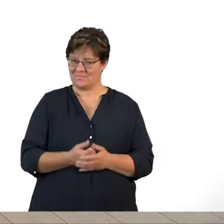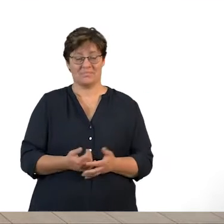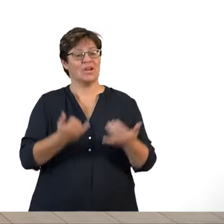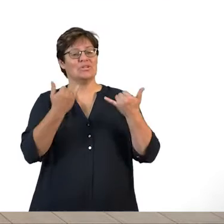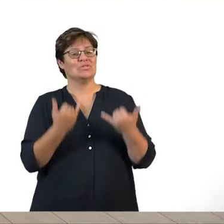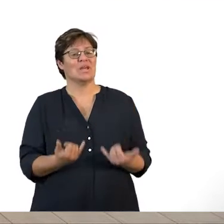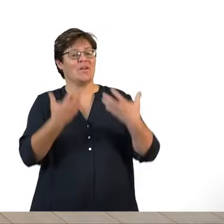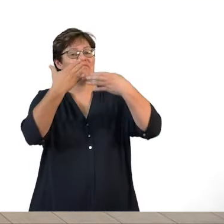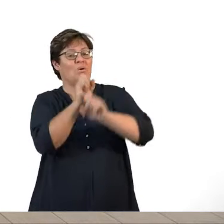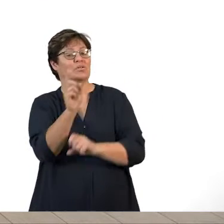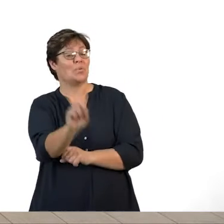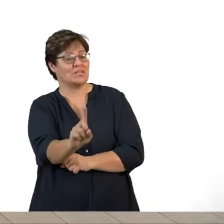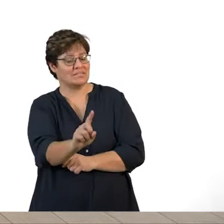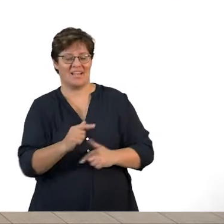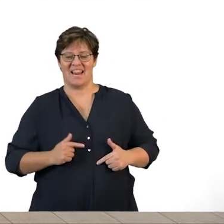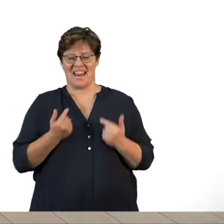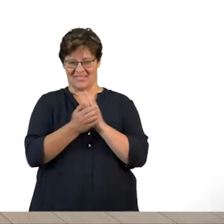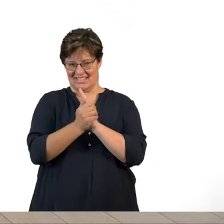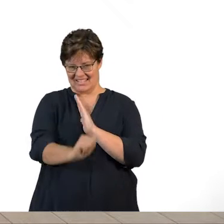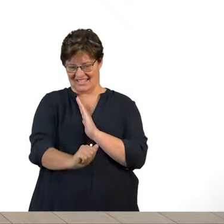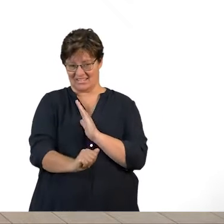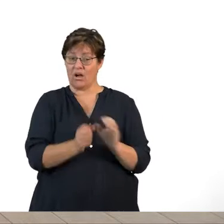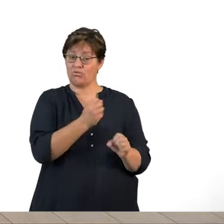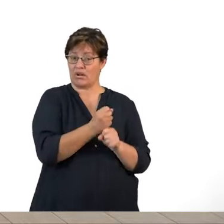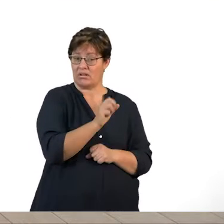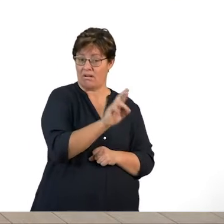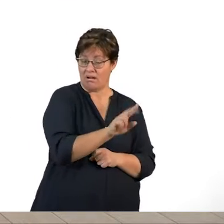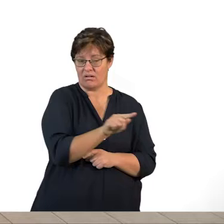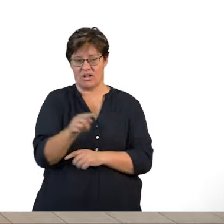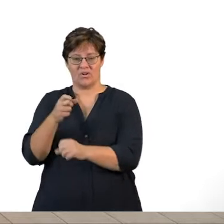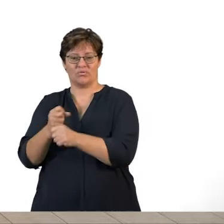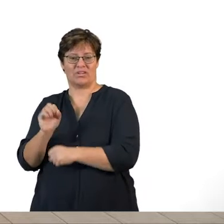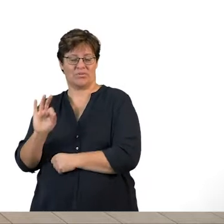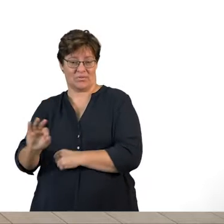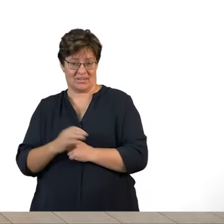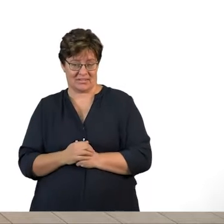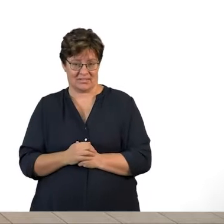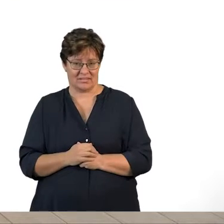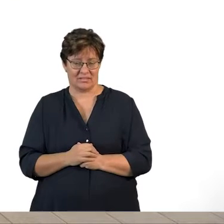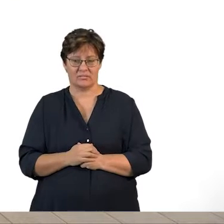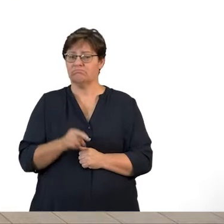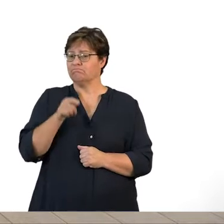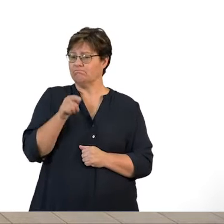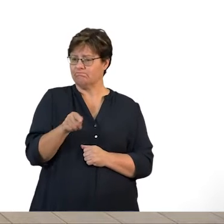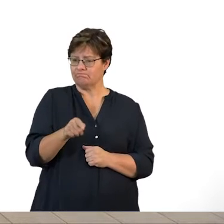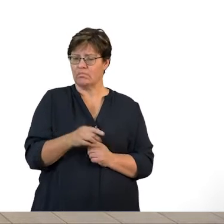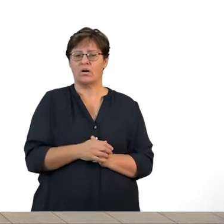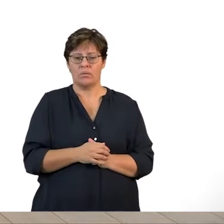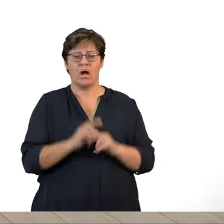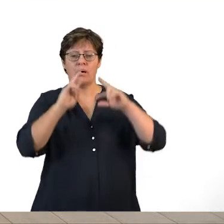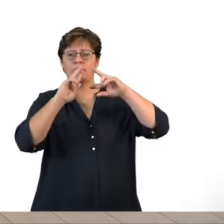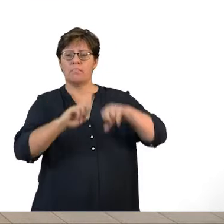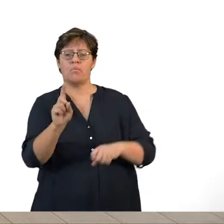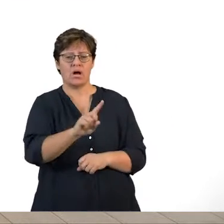Welcome! Today we're focusing on life skills from grade R to grade 3. In this segment,